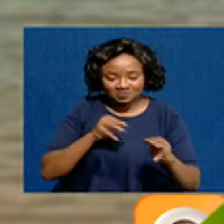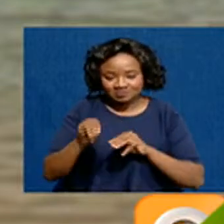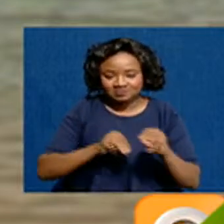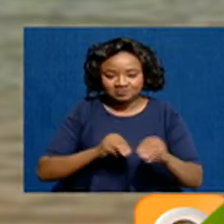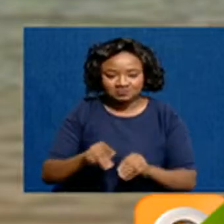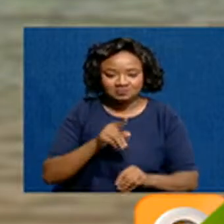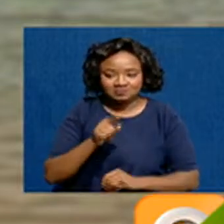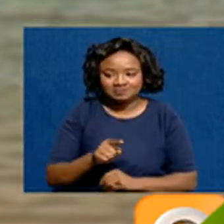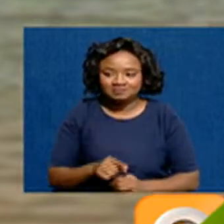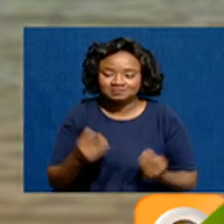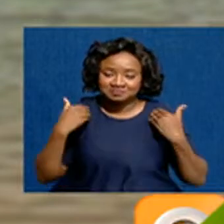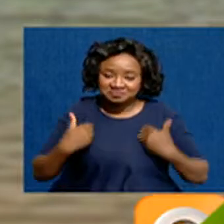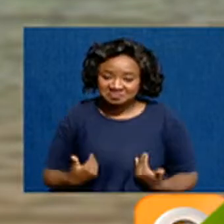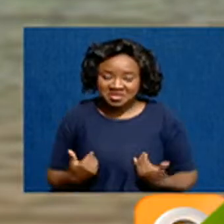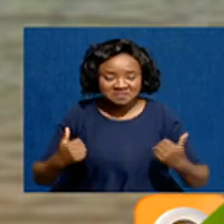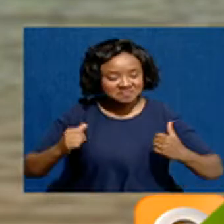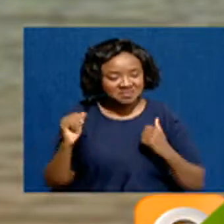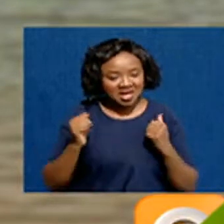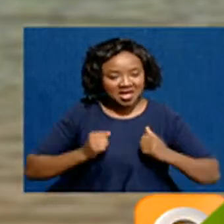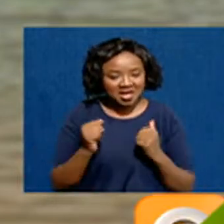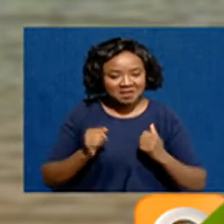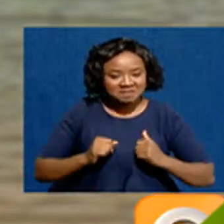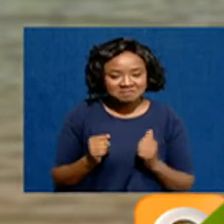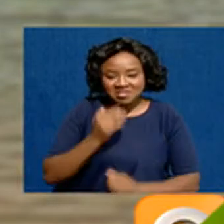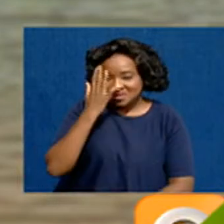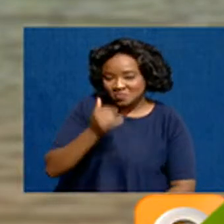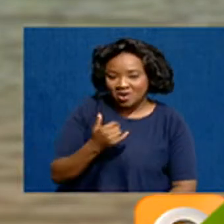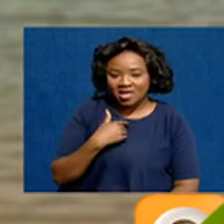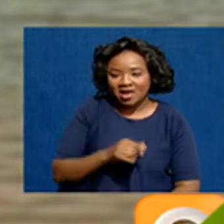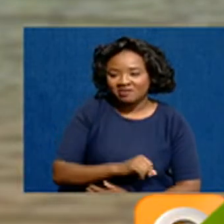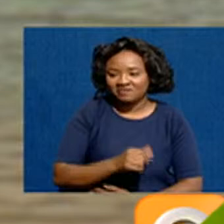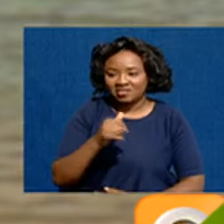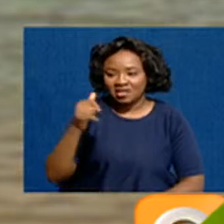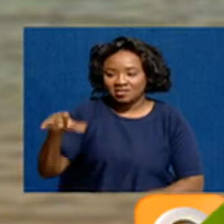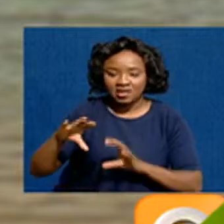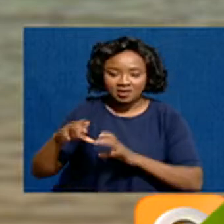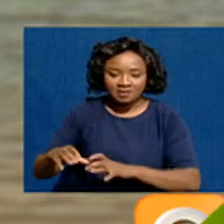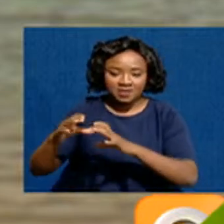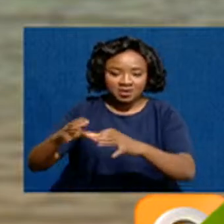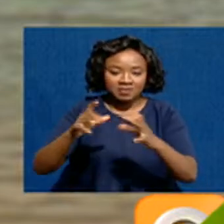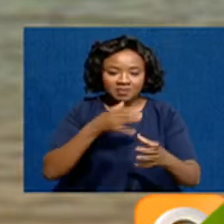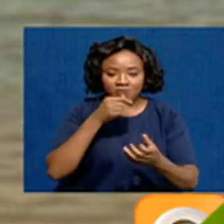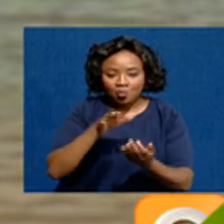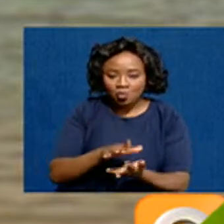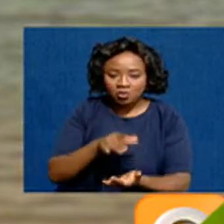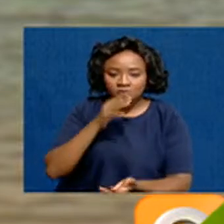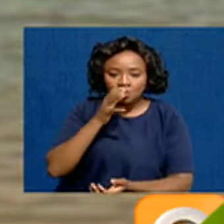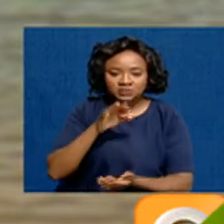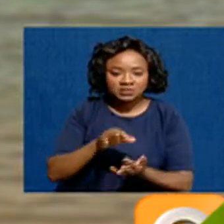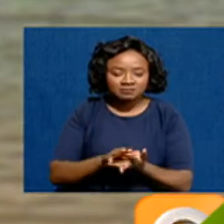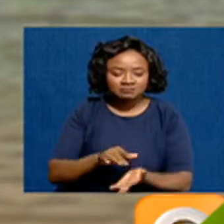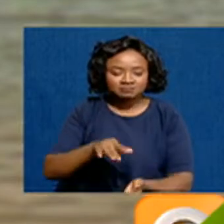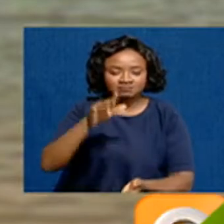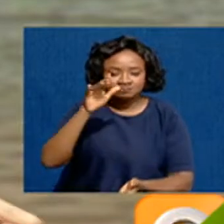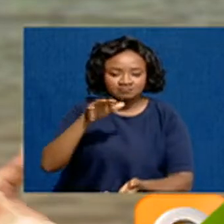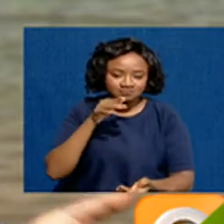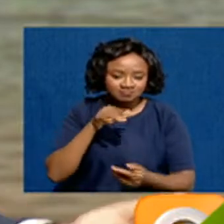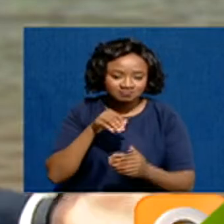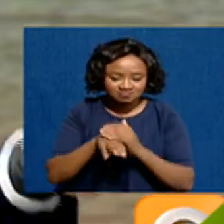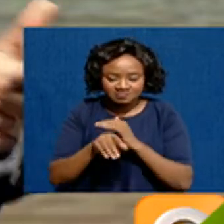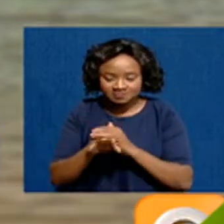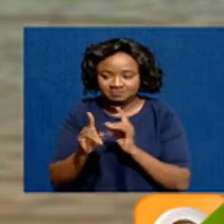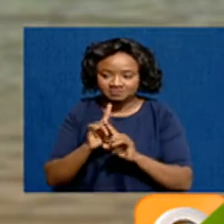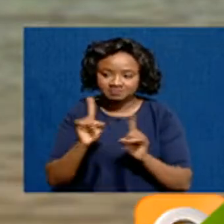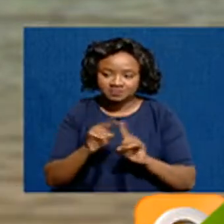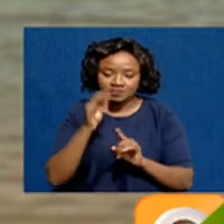am glad and I'm happy the other companies did not get flooding inside their warehouses because in the past they put